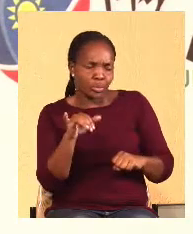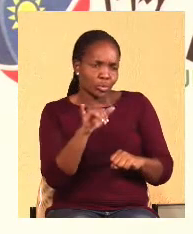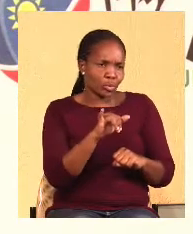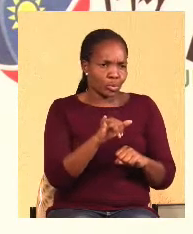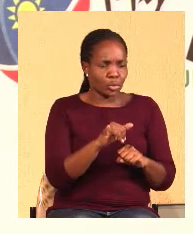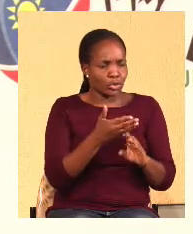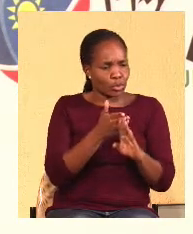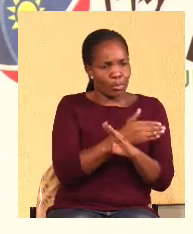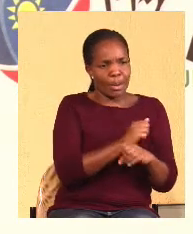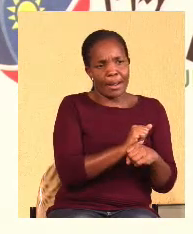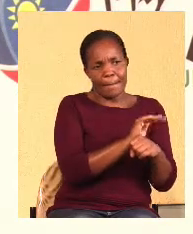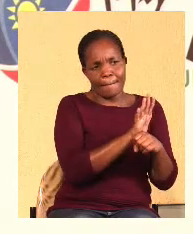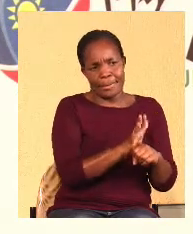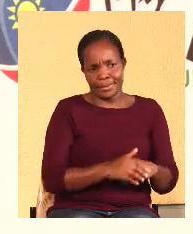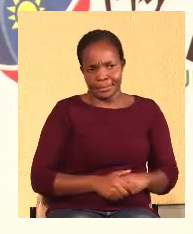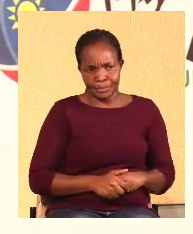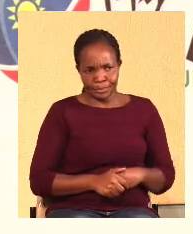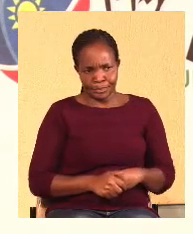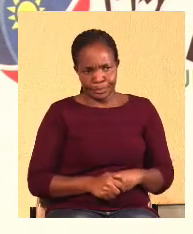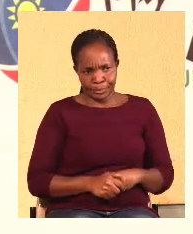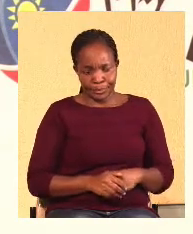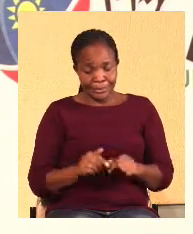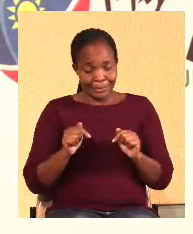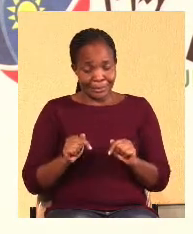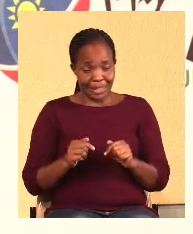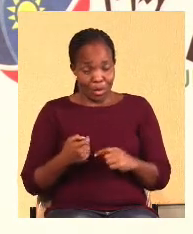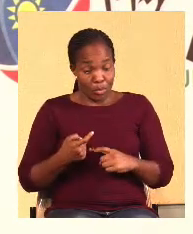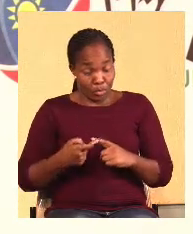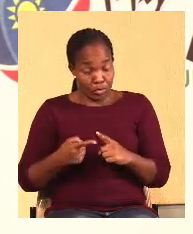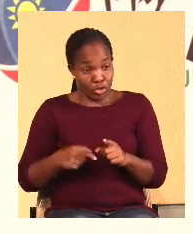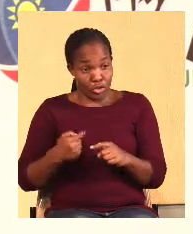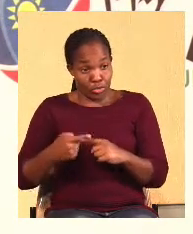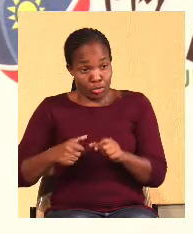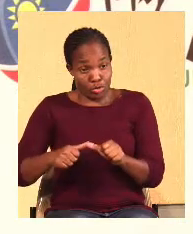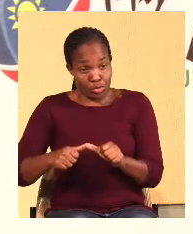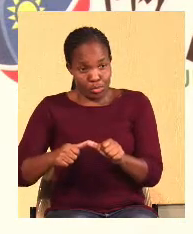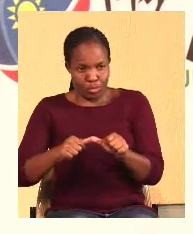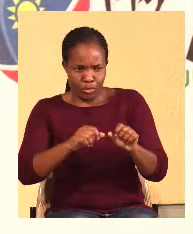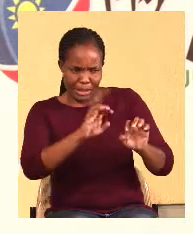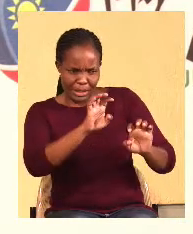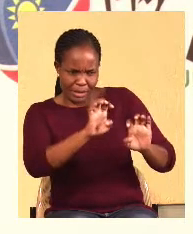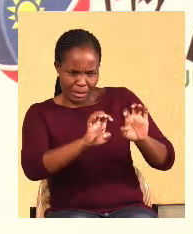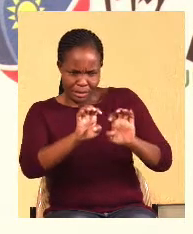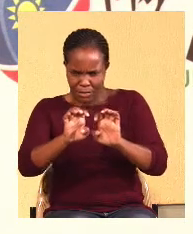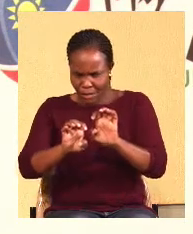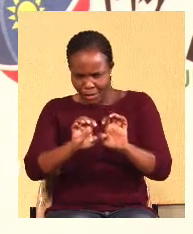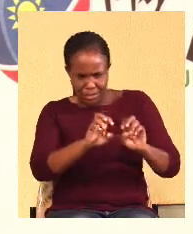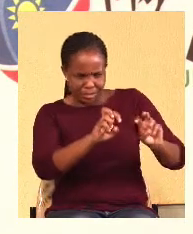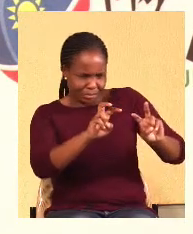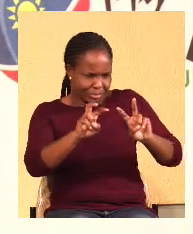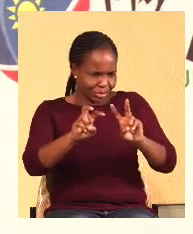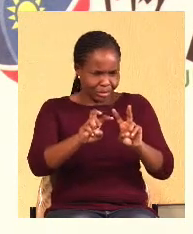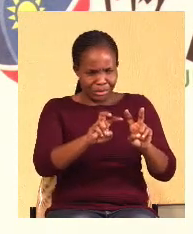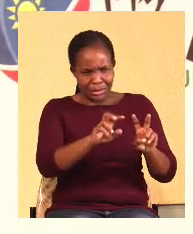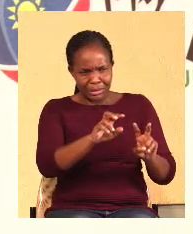transmission. So therefore, there is a process that is going on to make assessment to see which areas,